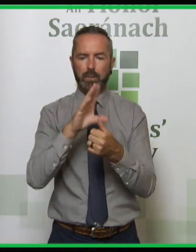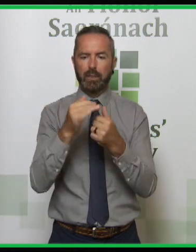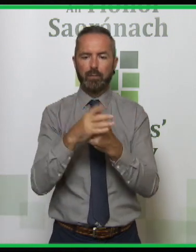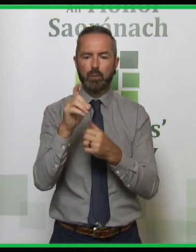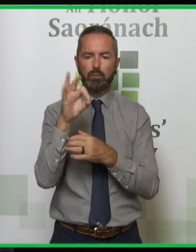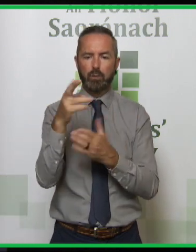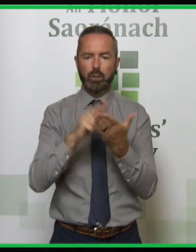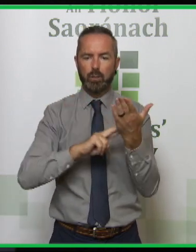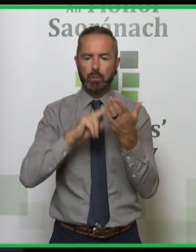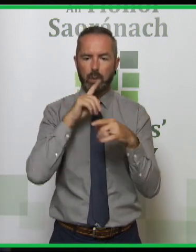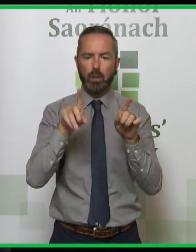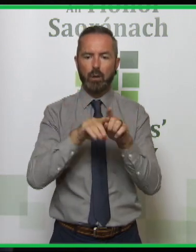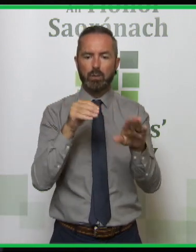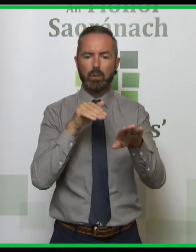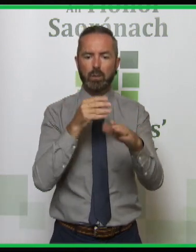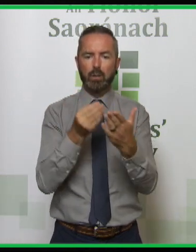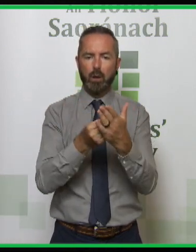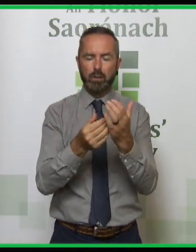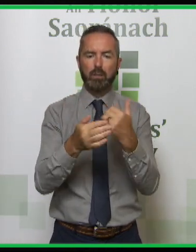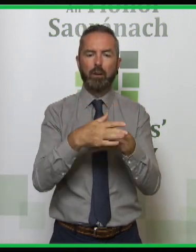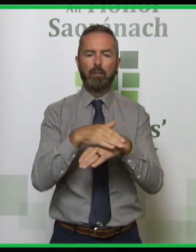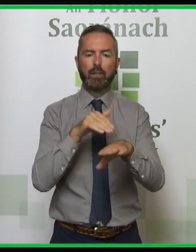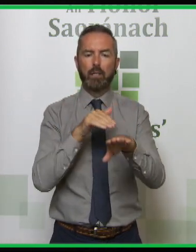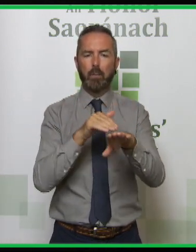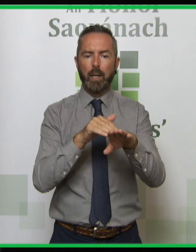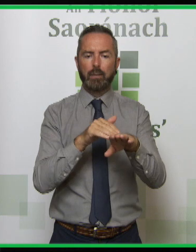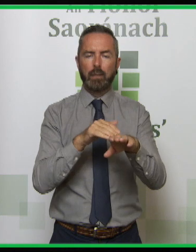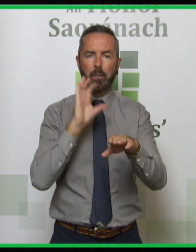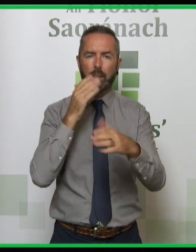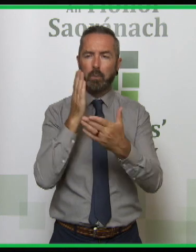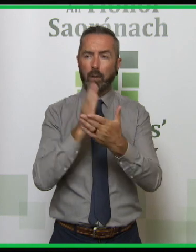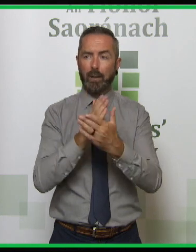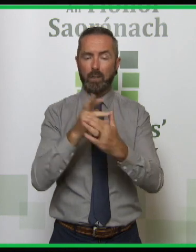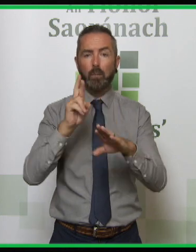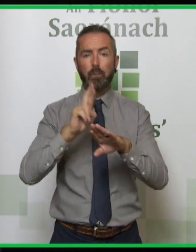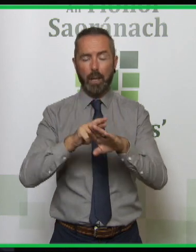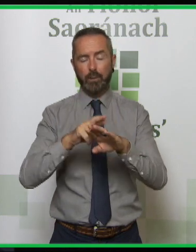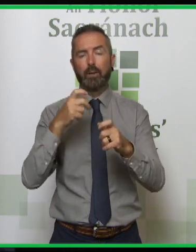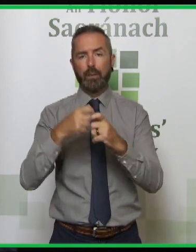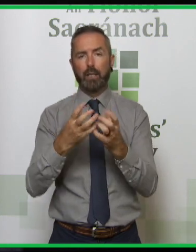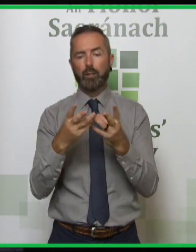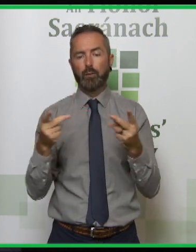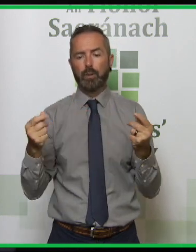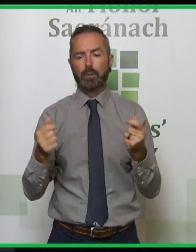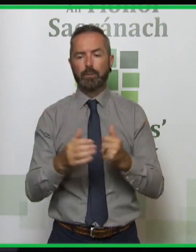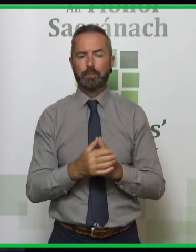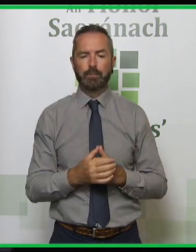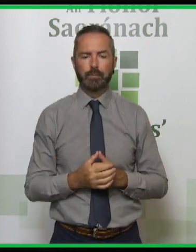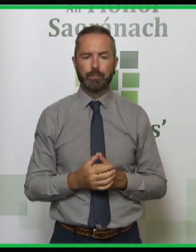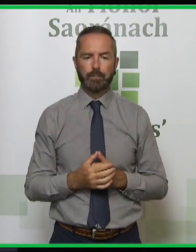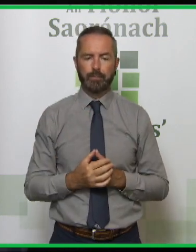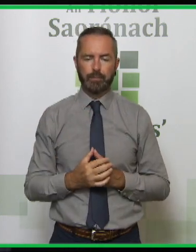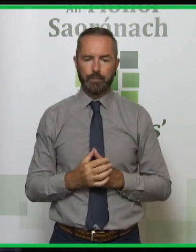in cost impact of drug use as well, because as Richie alluded to, prevention is better and quite often cheaper than the cure.